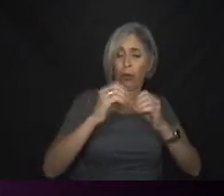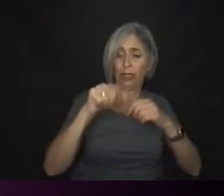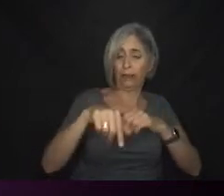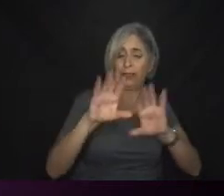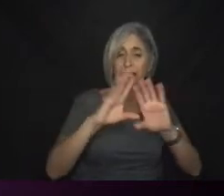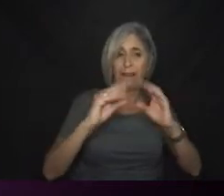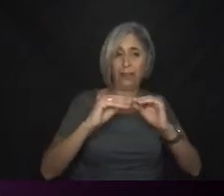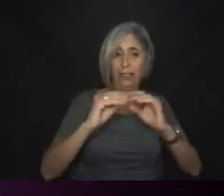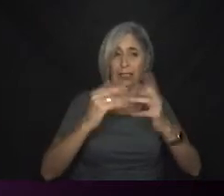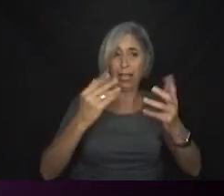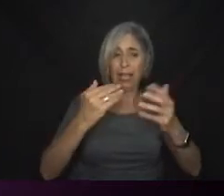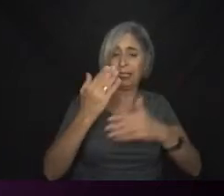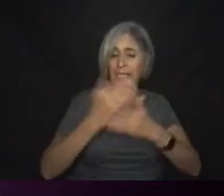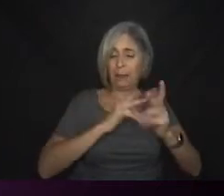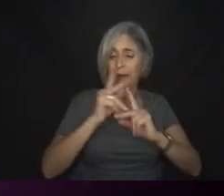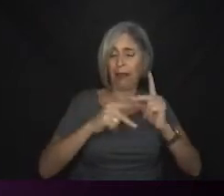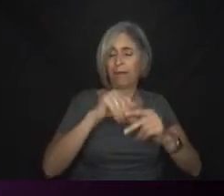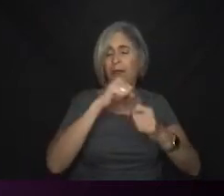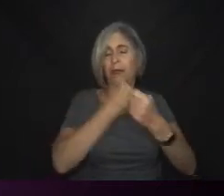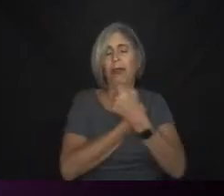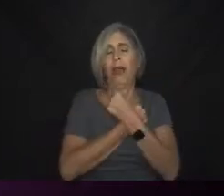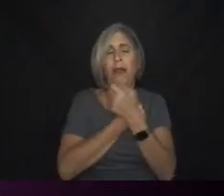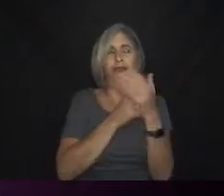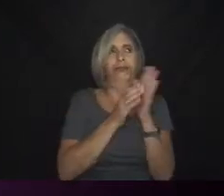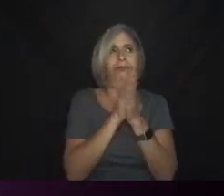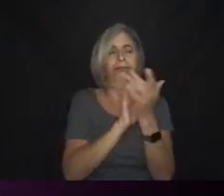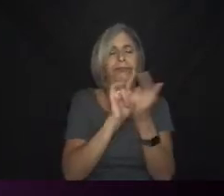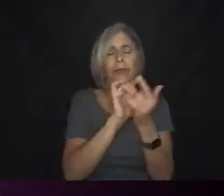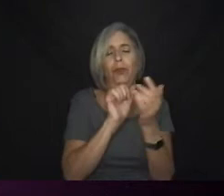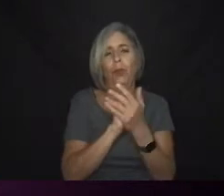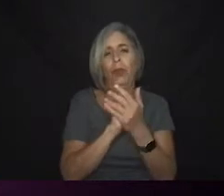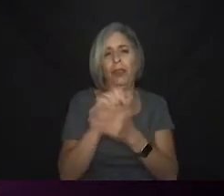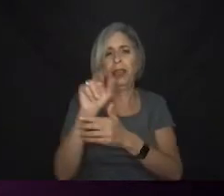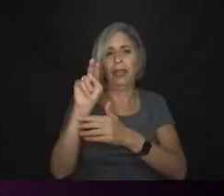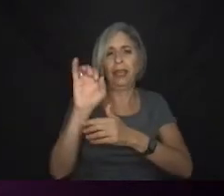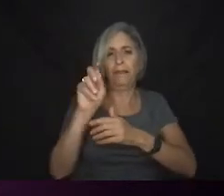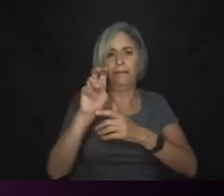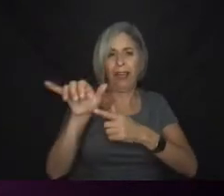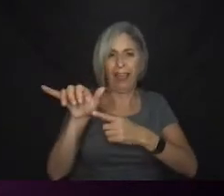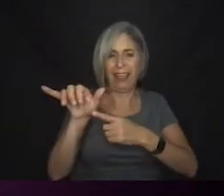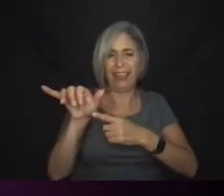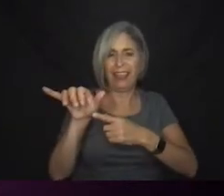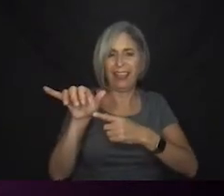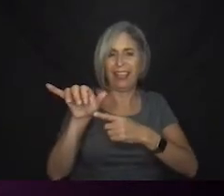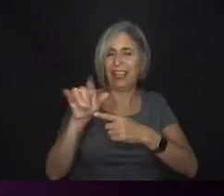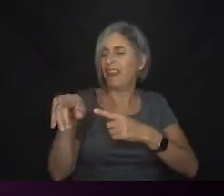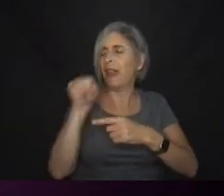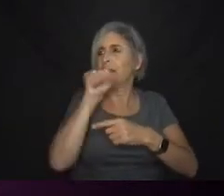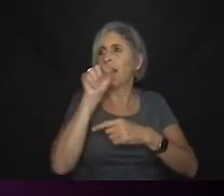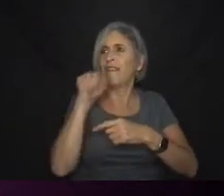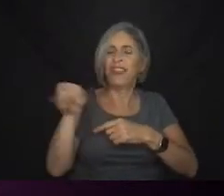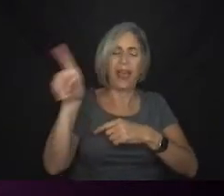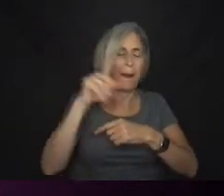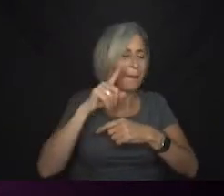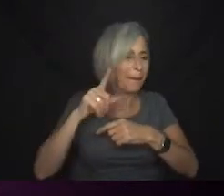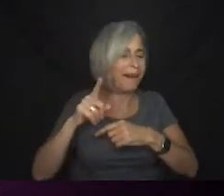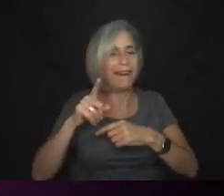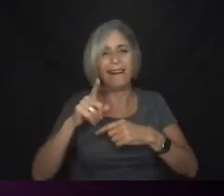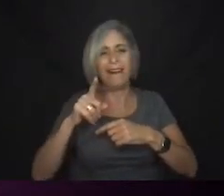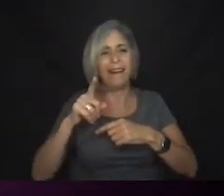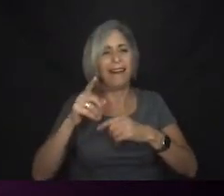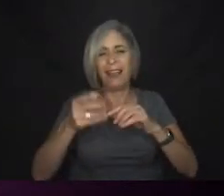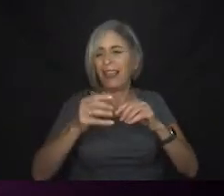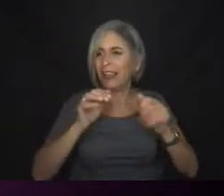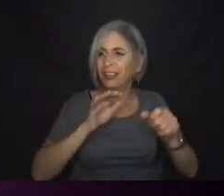conference, has some type of love affair with Netlify. Like, I used to work there. Like Netlify and G2, like, their entire thing runs on Netlify, and they're